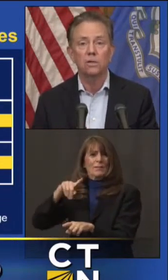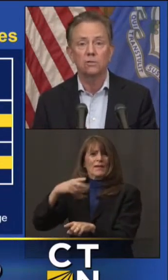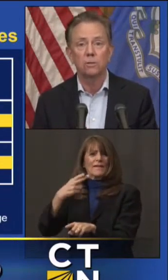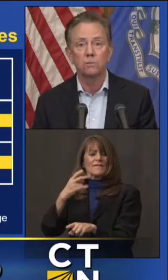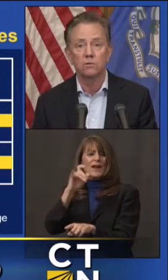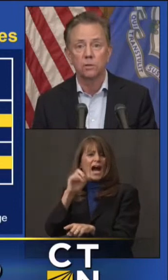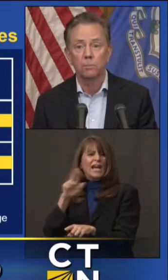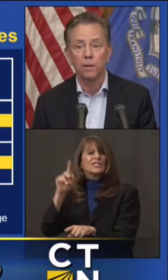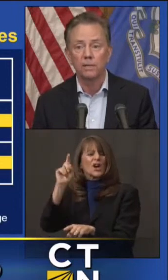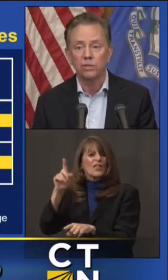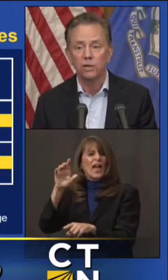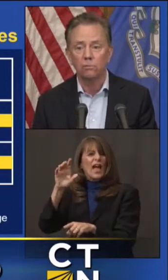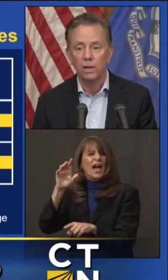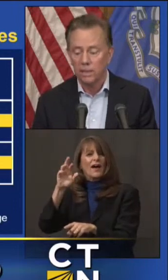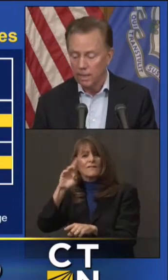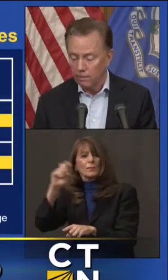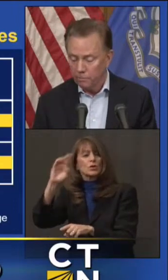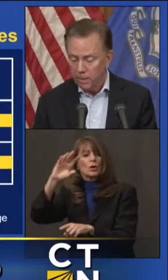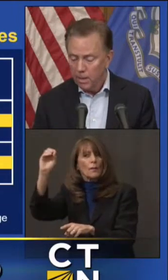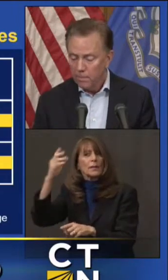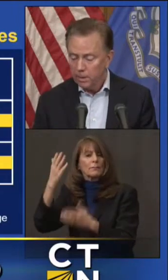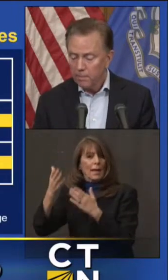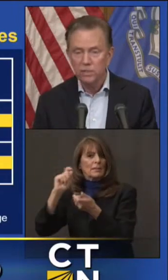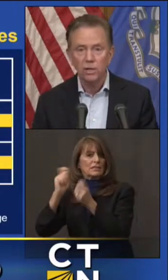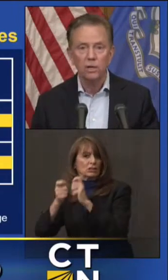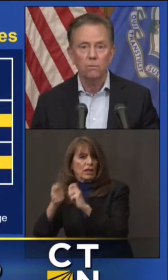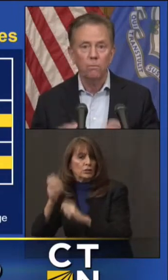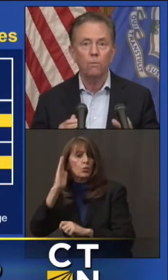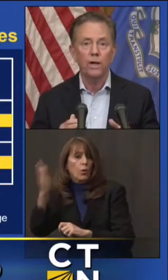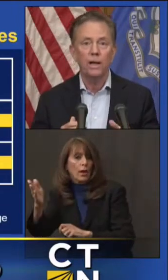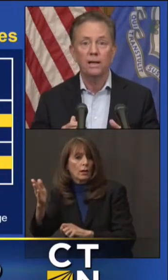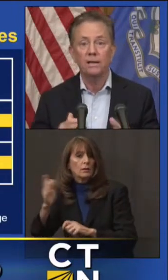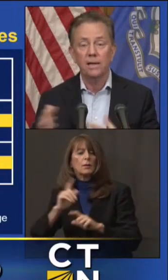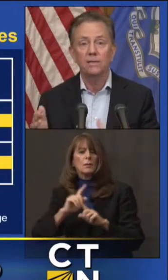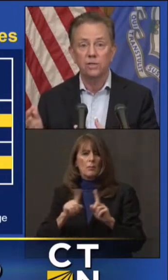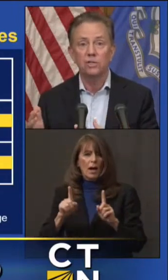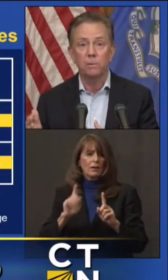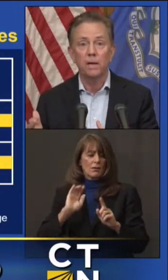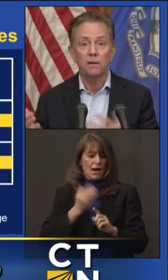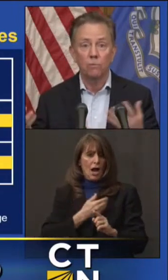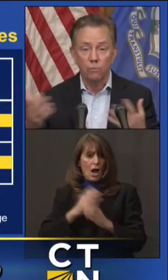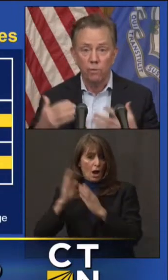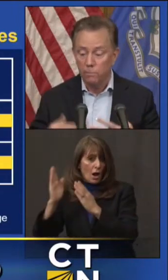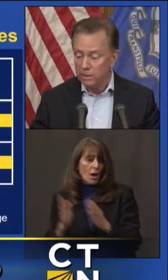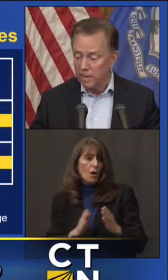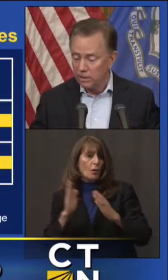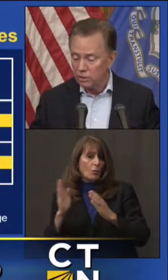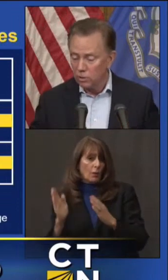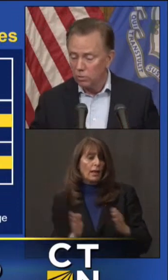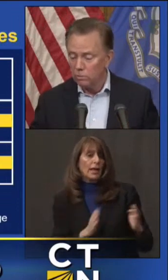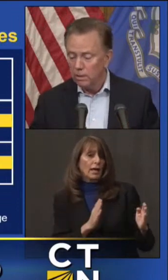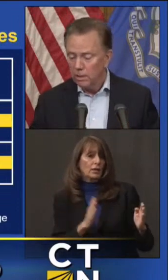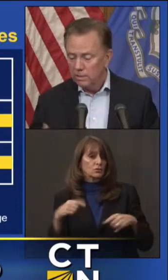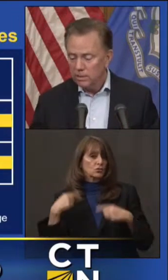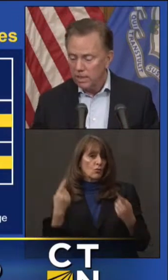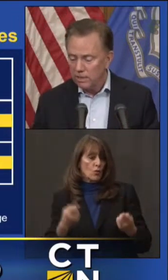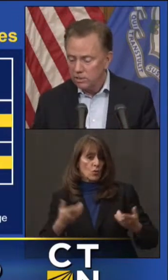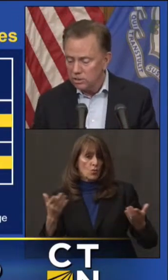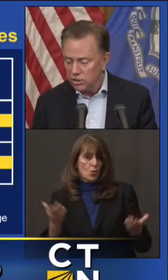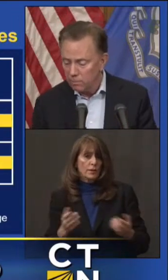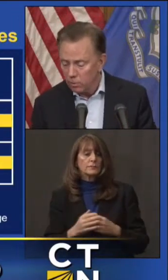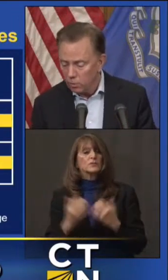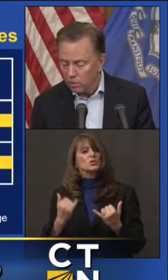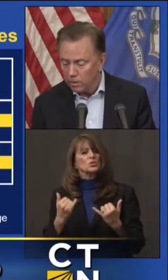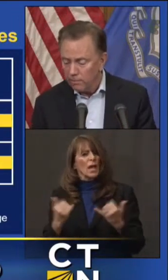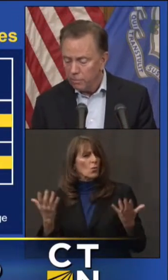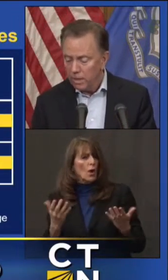delays in terms of supply chain right now. But let me tell you what we had anticipated and what we've been getting told. Today is